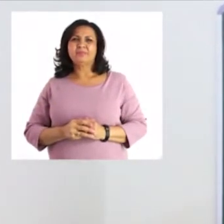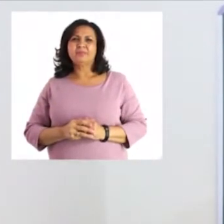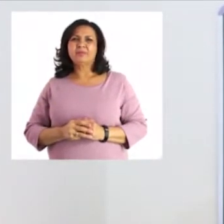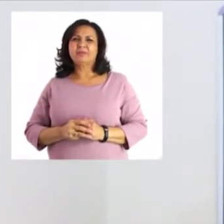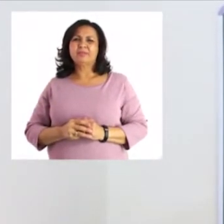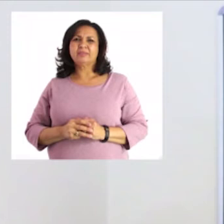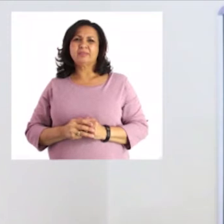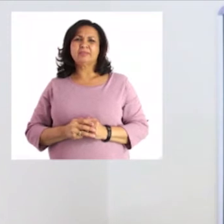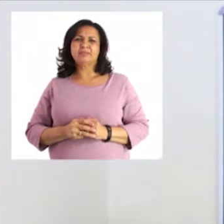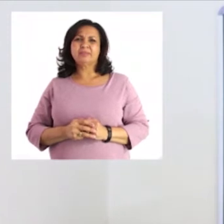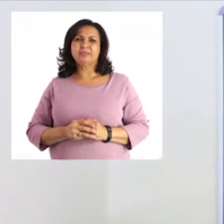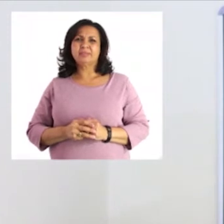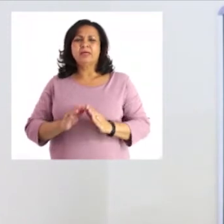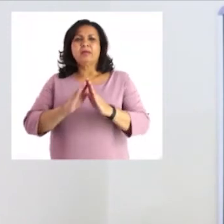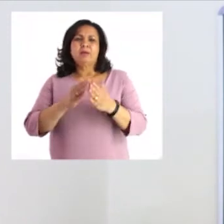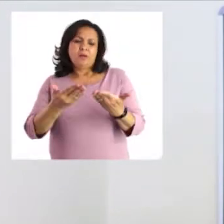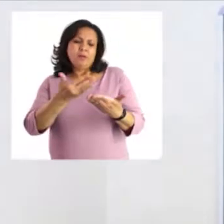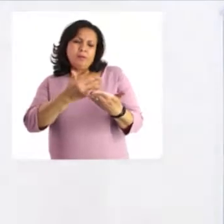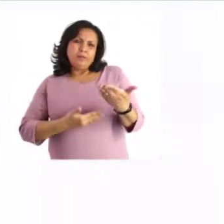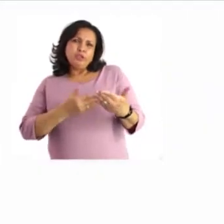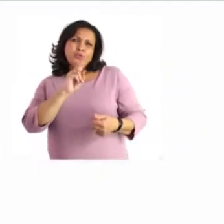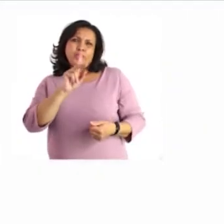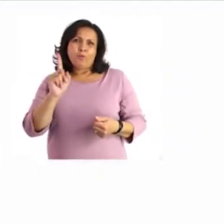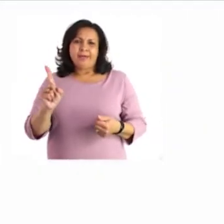Now, let's go to page 21.